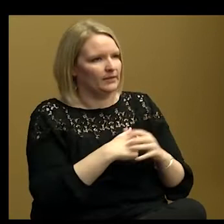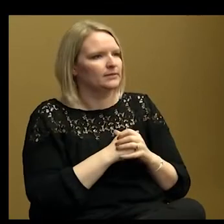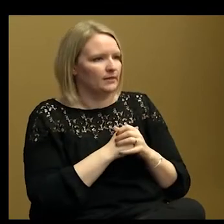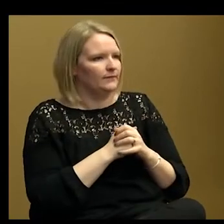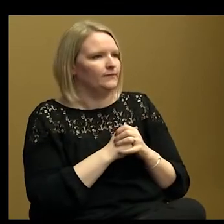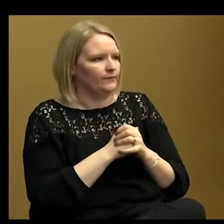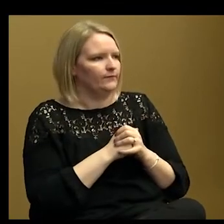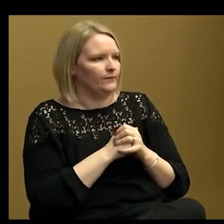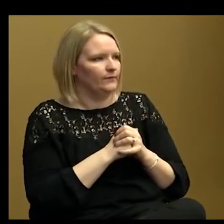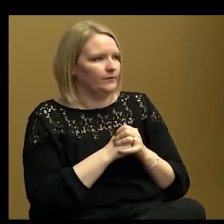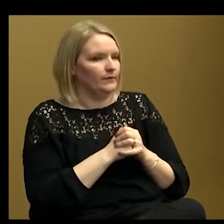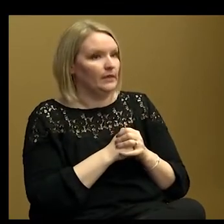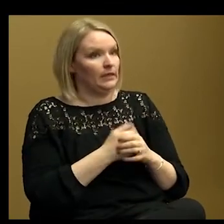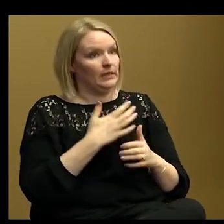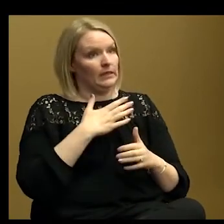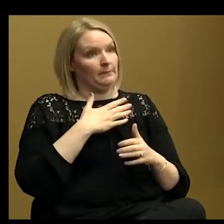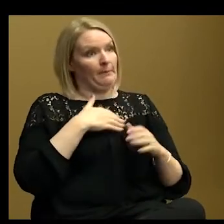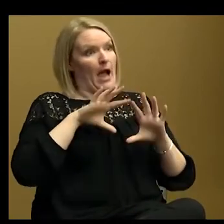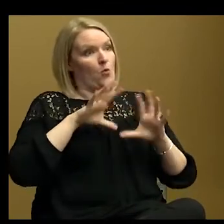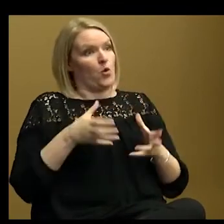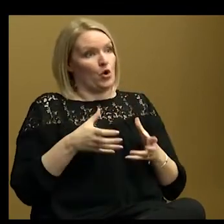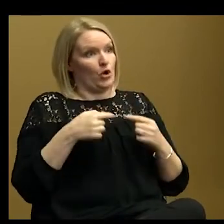Because, in my world,